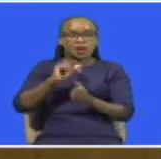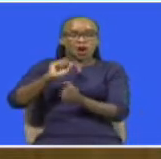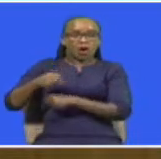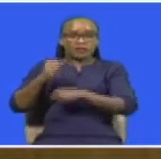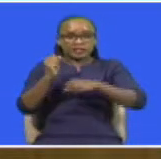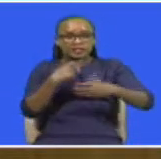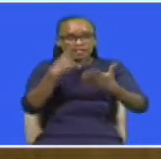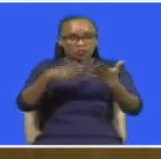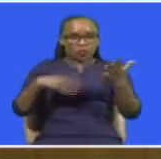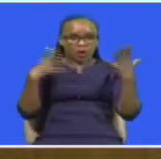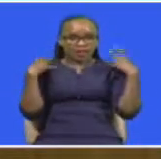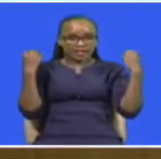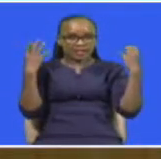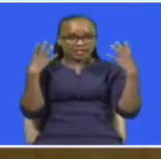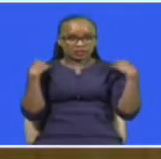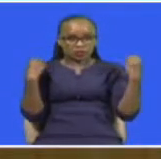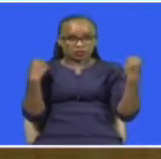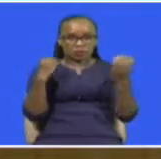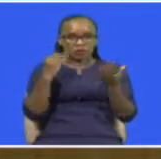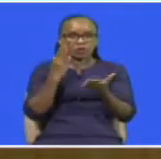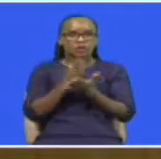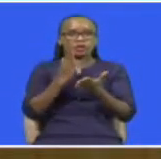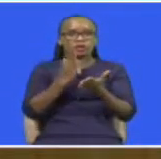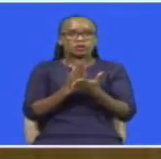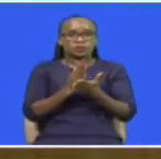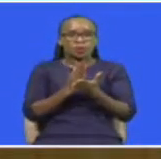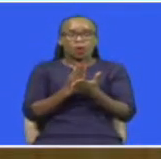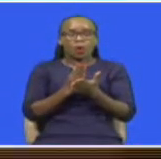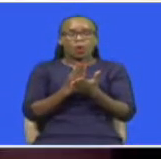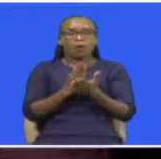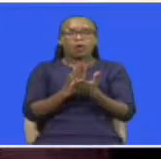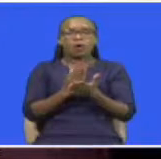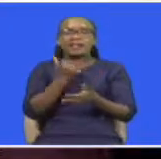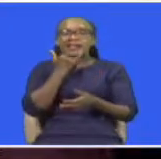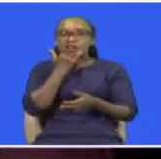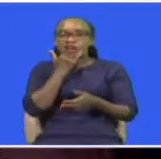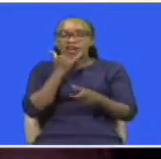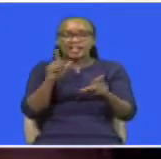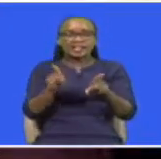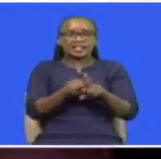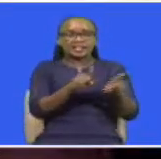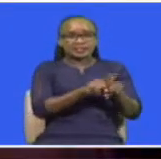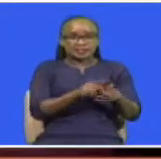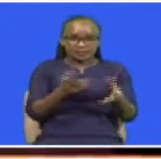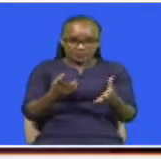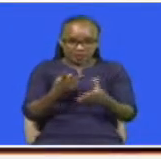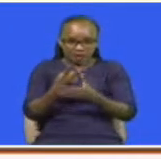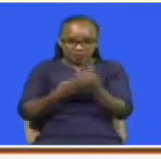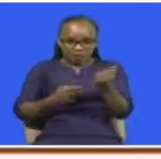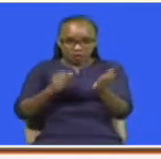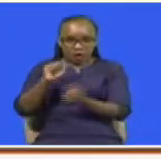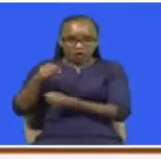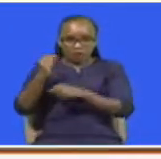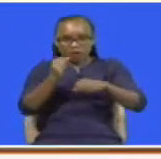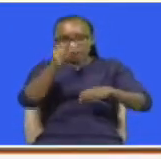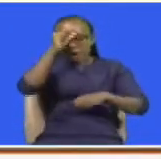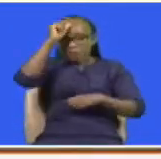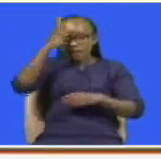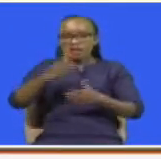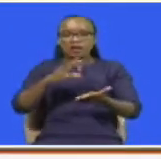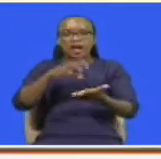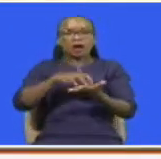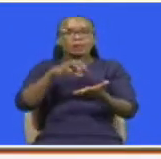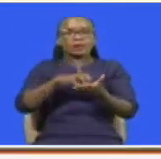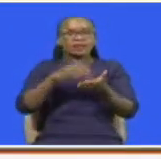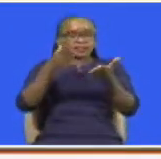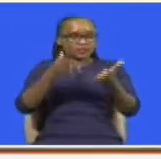the exercise was marred with electoral malpractices. Now, Kidero and his running mate in the Homa Bay gubernatorial election,